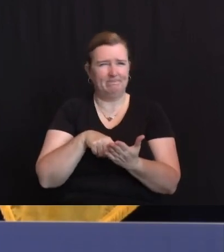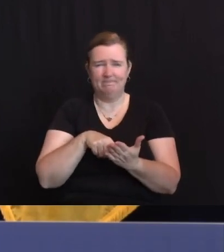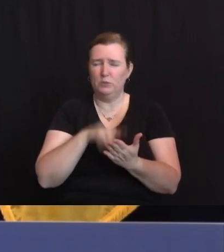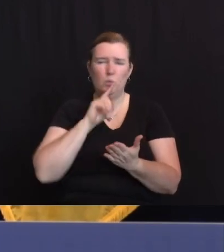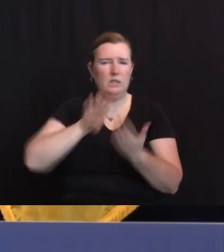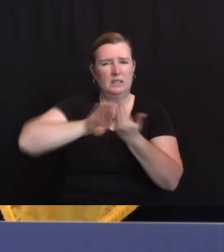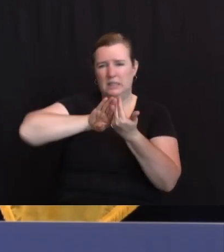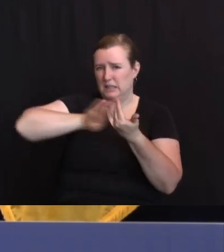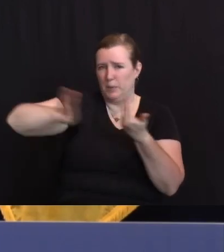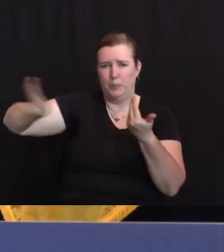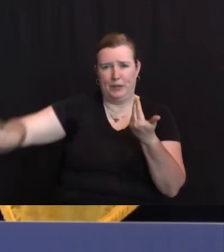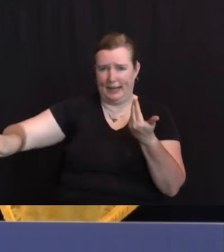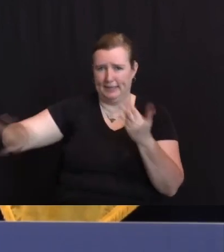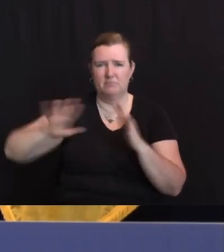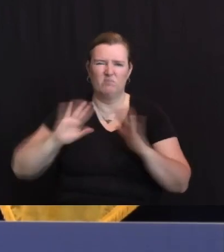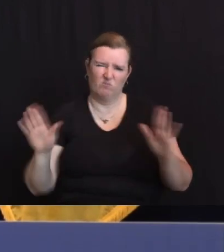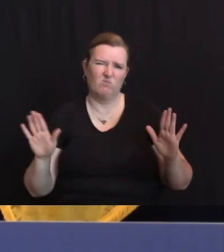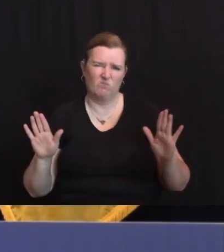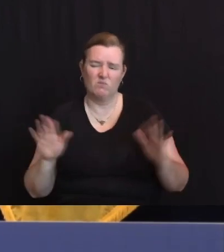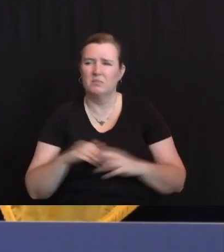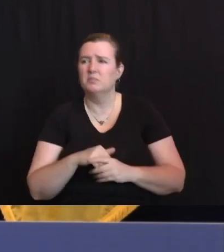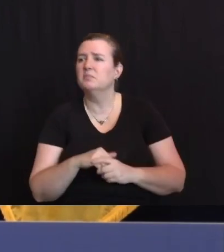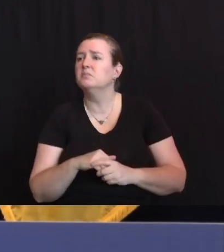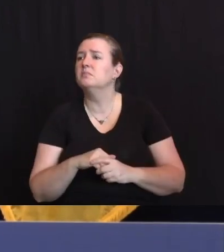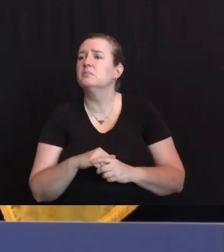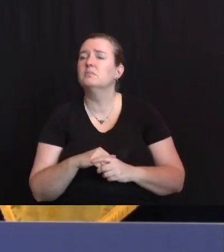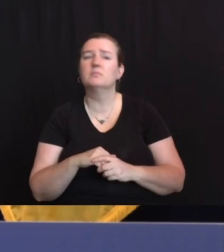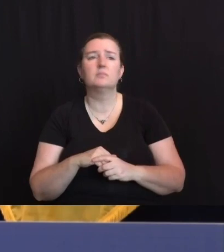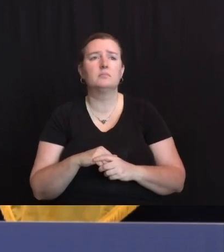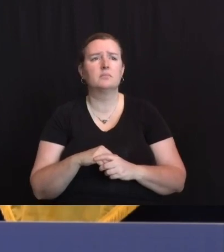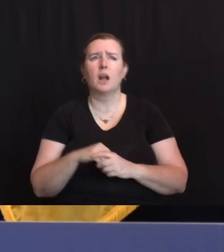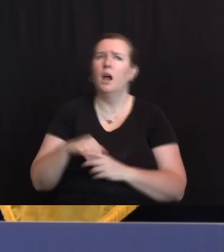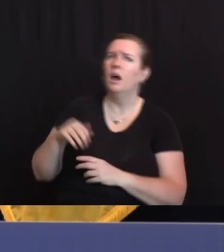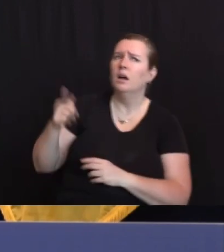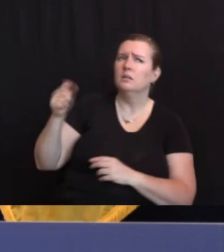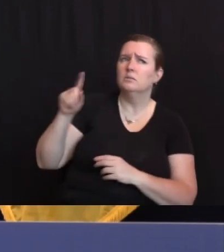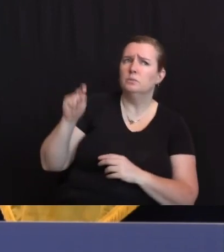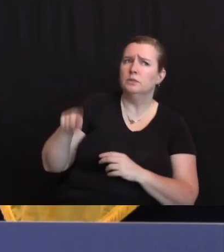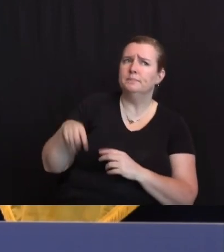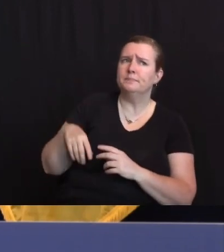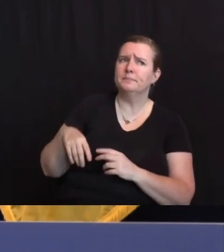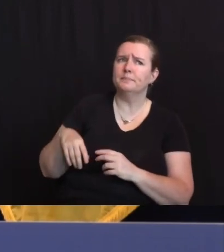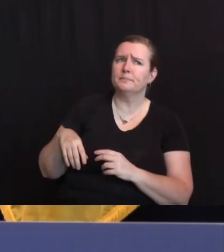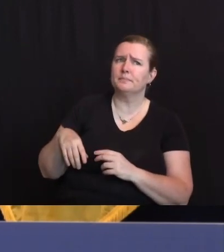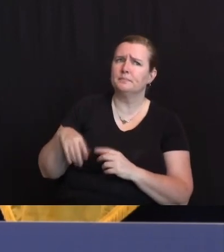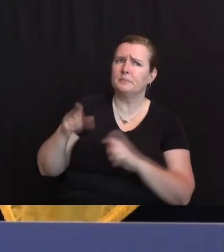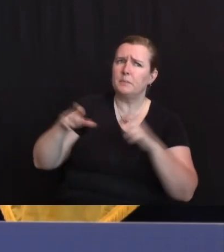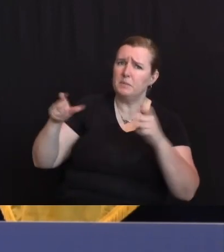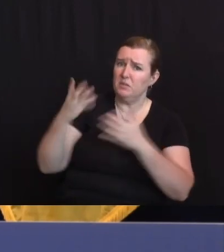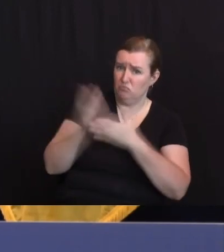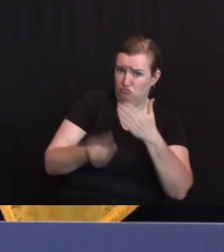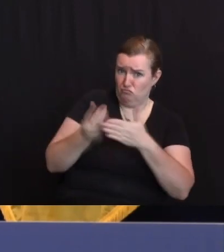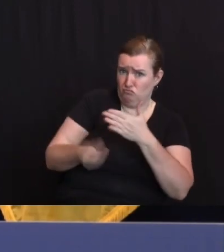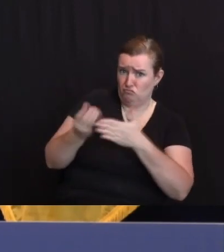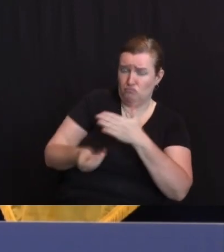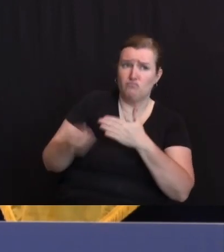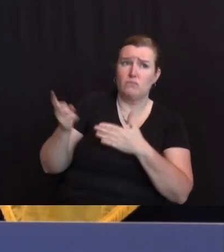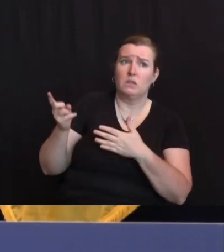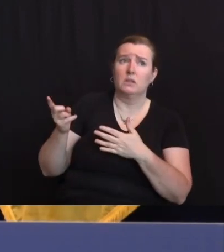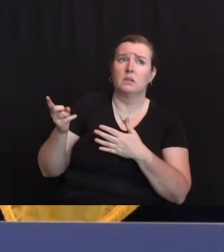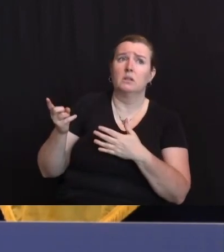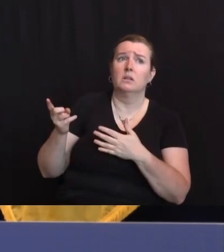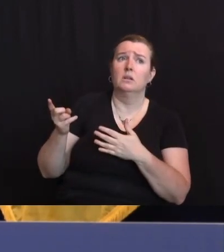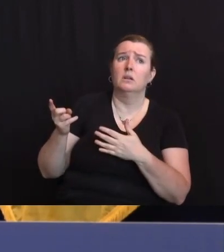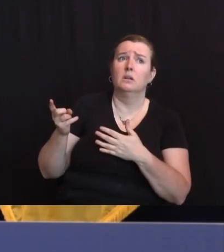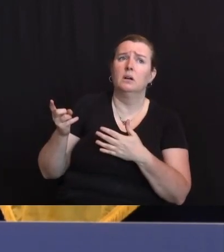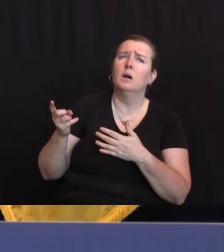It seems that more of the deaths and the individuals who've lost their lives that you highlight every day have happened more recently. Our viewers would